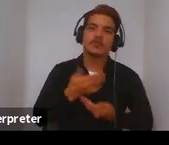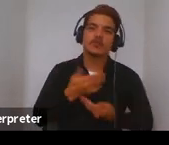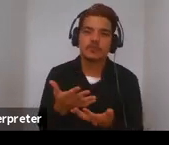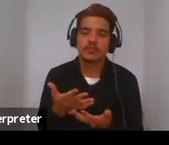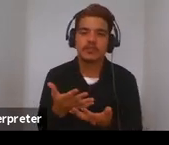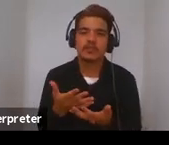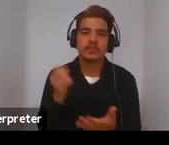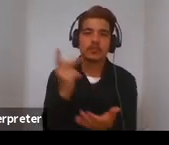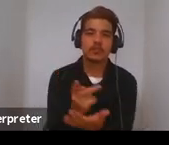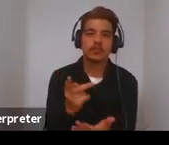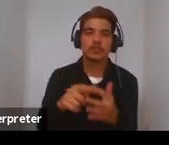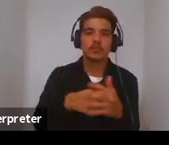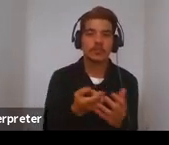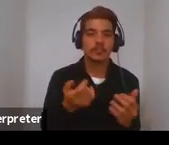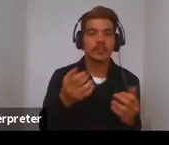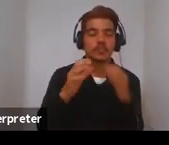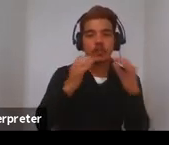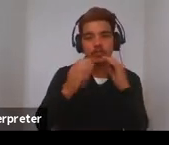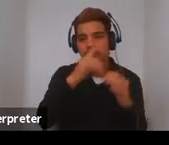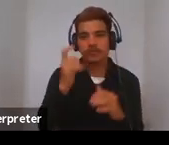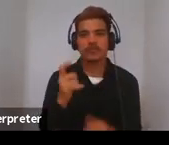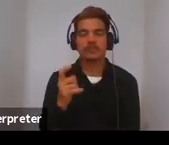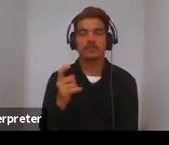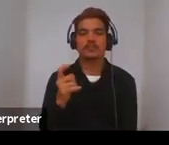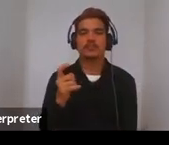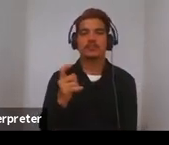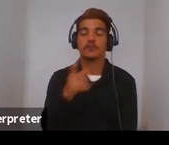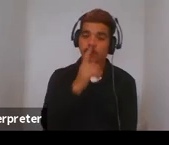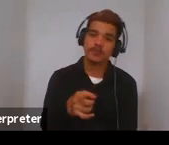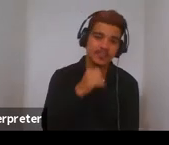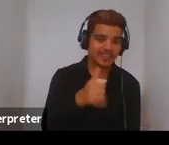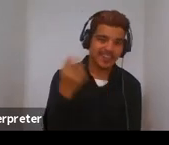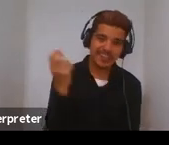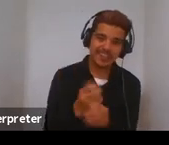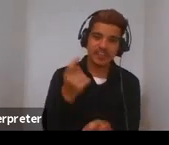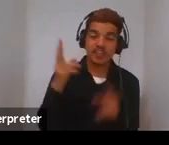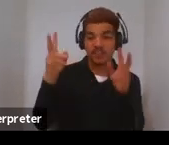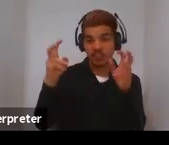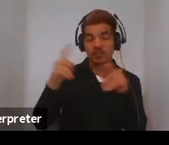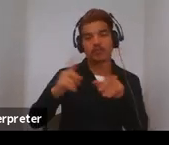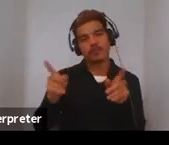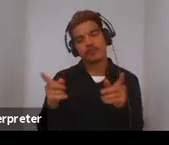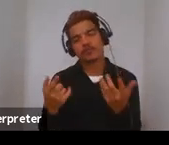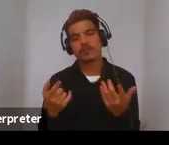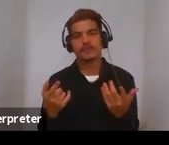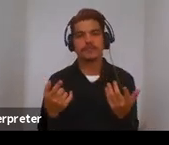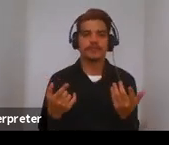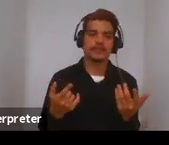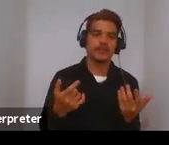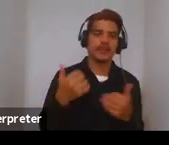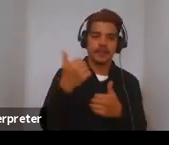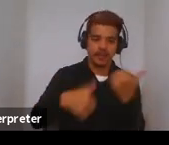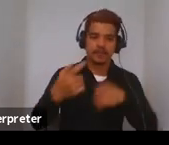consent, starting those conversations, because it actually is not that hard of a topic, but every time I